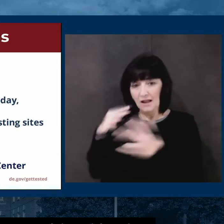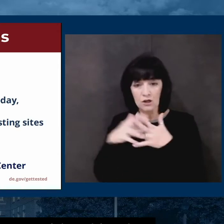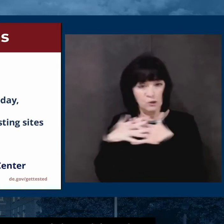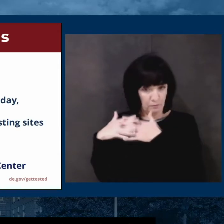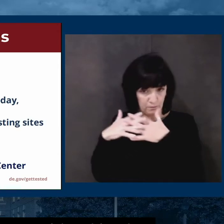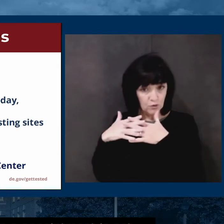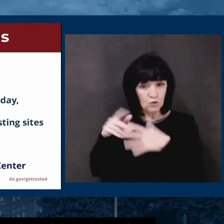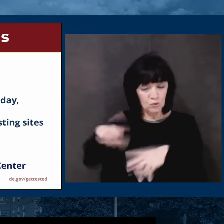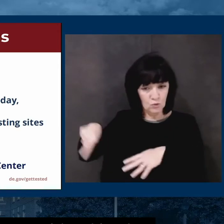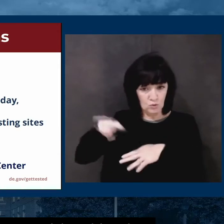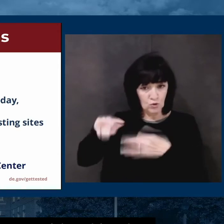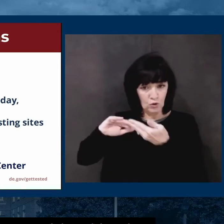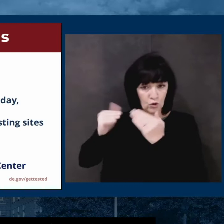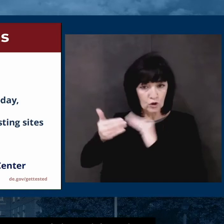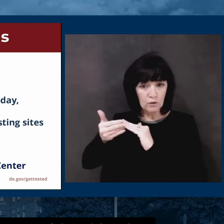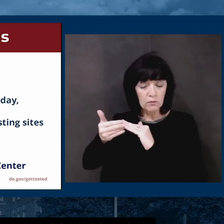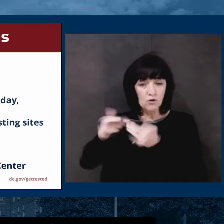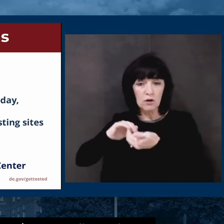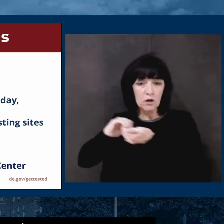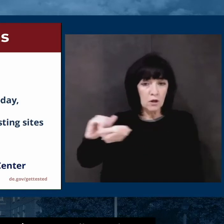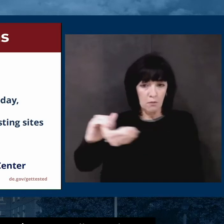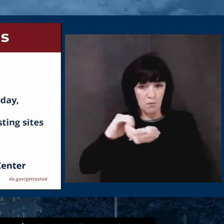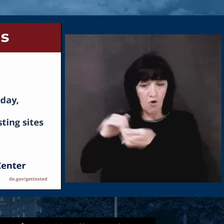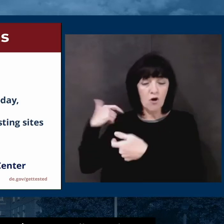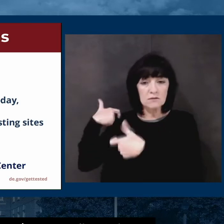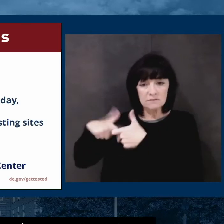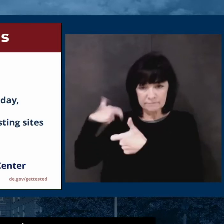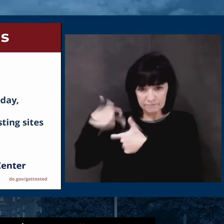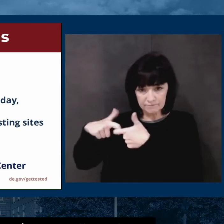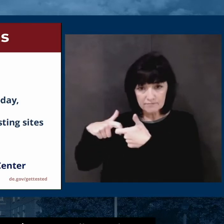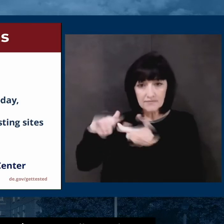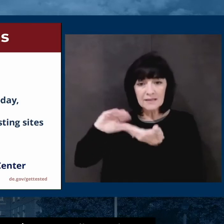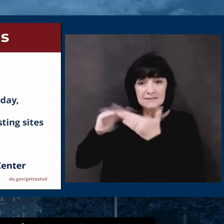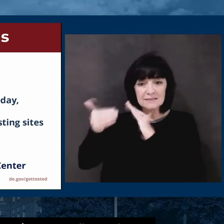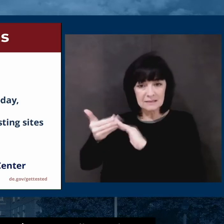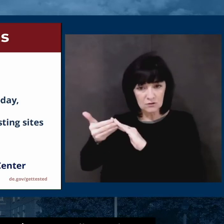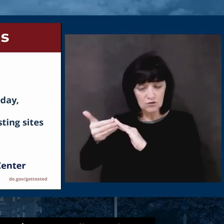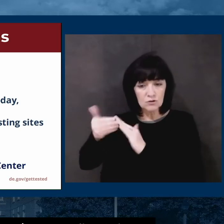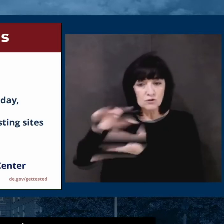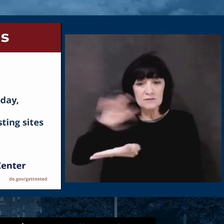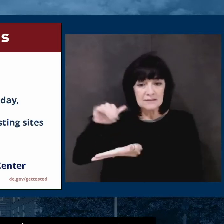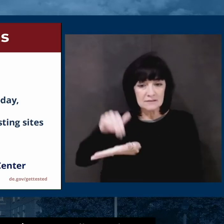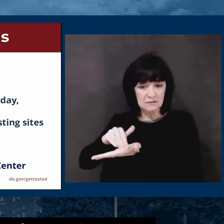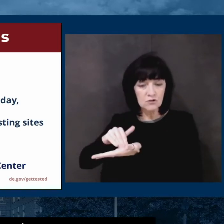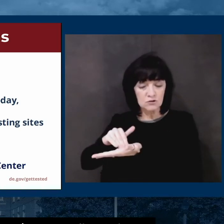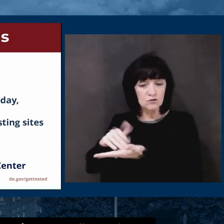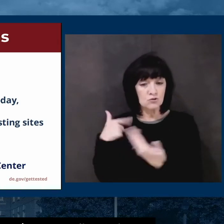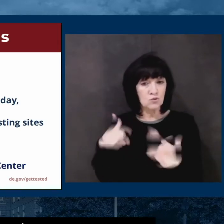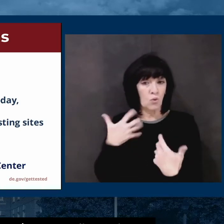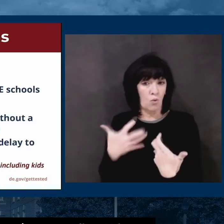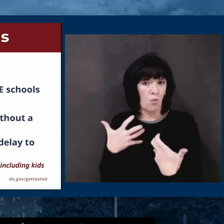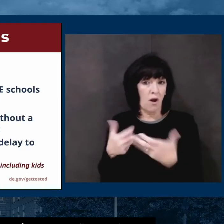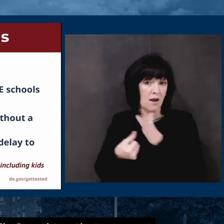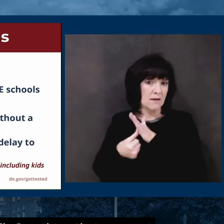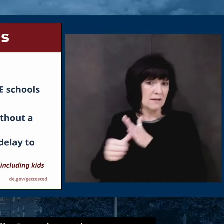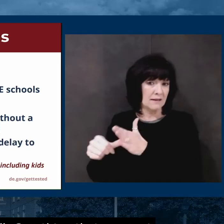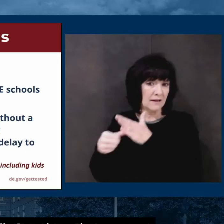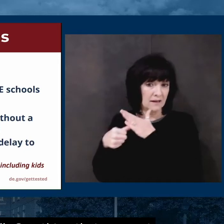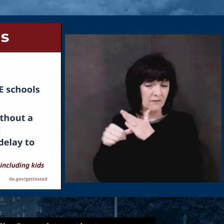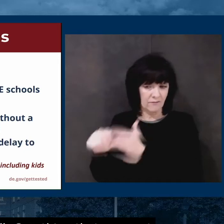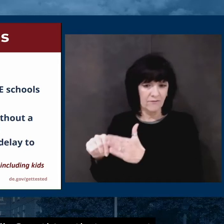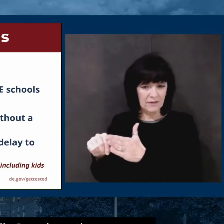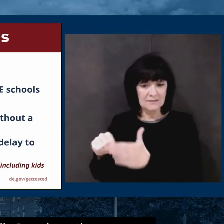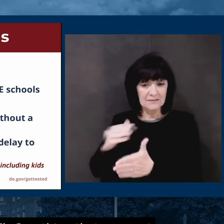both our community partners as well as hospital partners as well. One thing that we really want to highlight is an additional option with our Vault